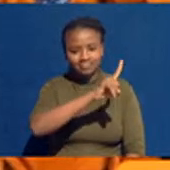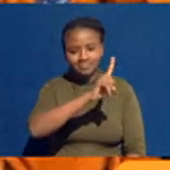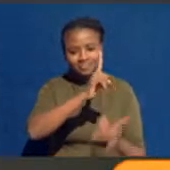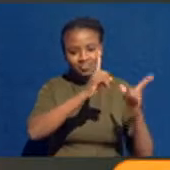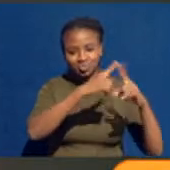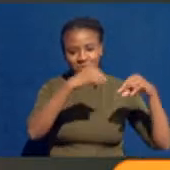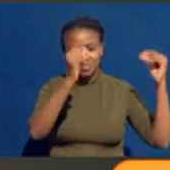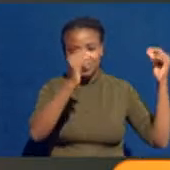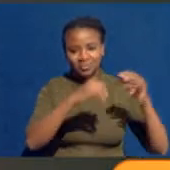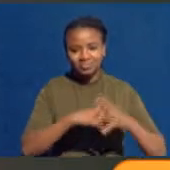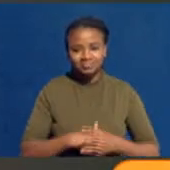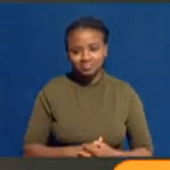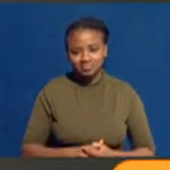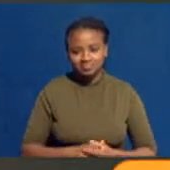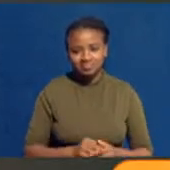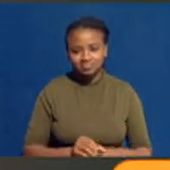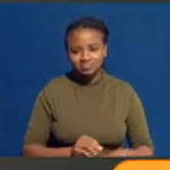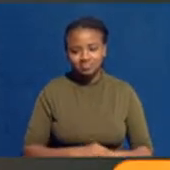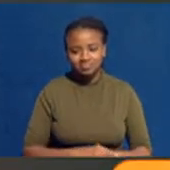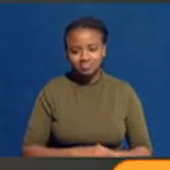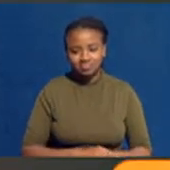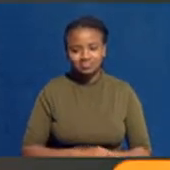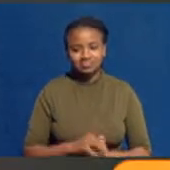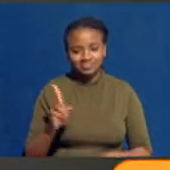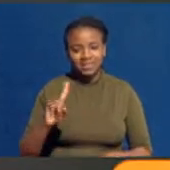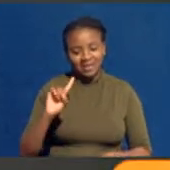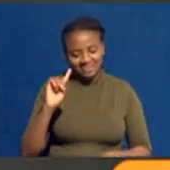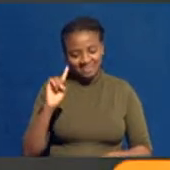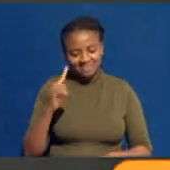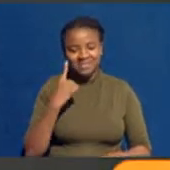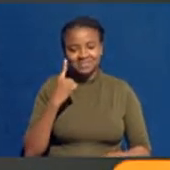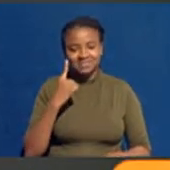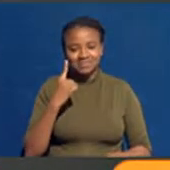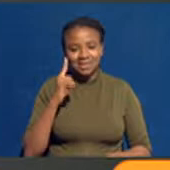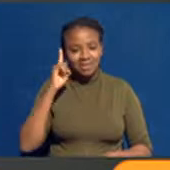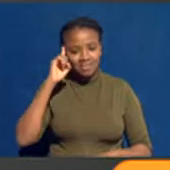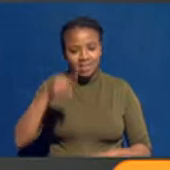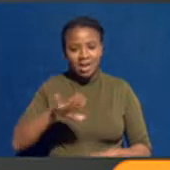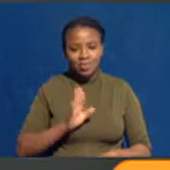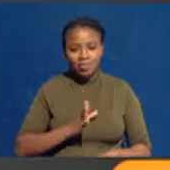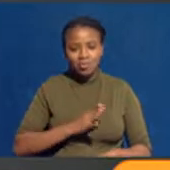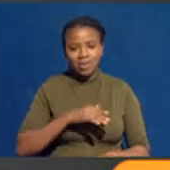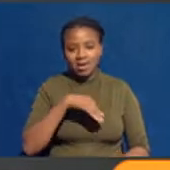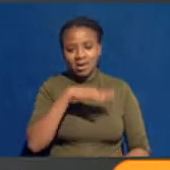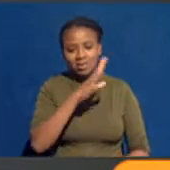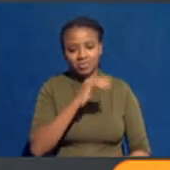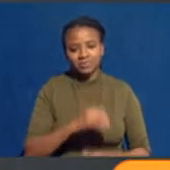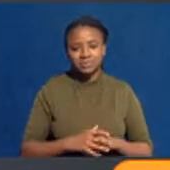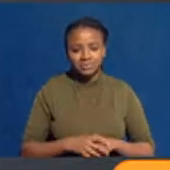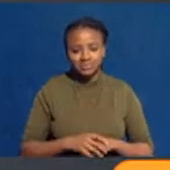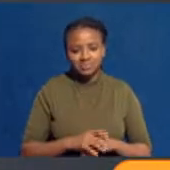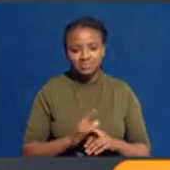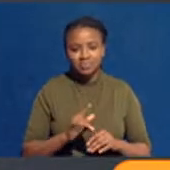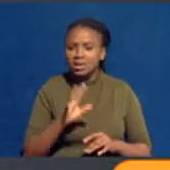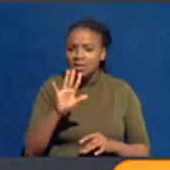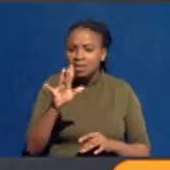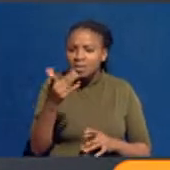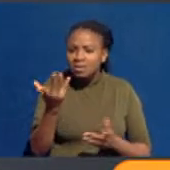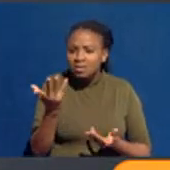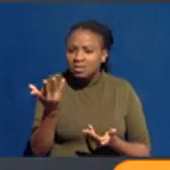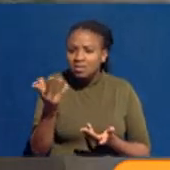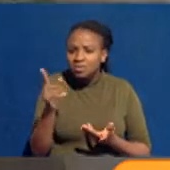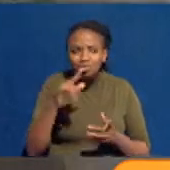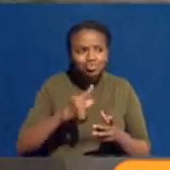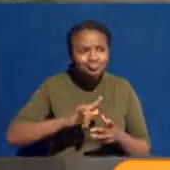Endeavour, making history as the first African-American woman in space. People often say, hey, what happened to you when